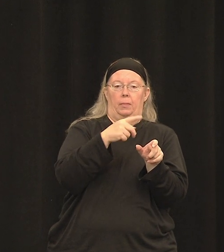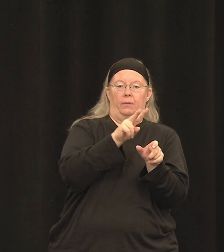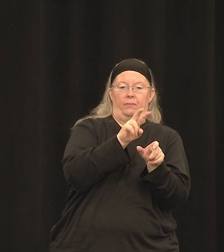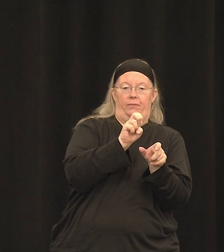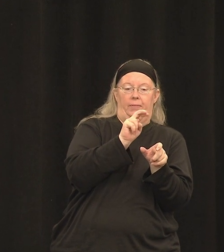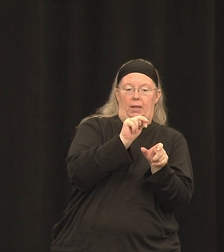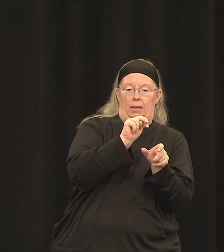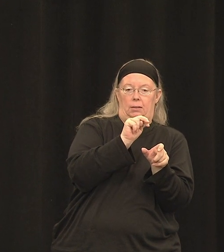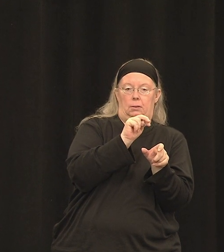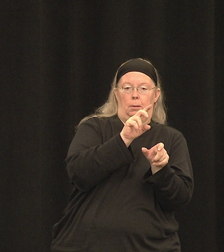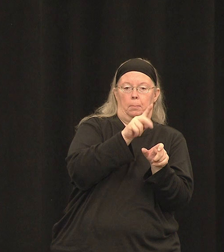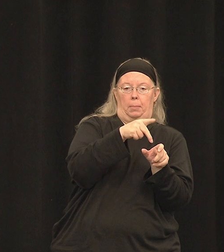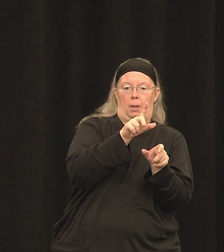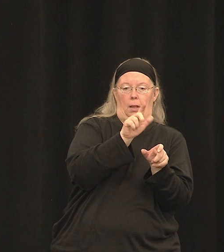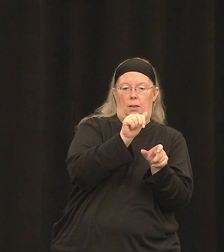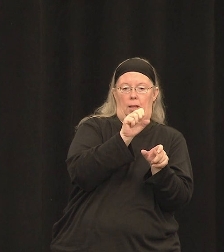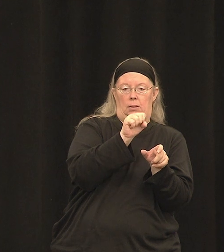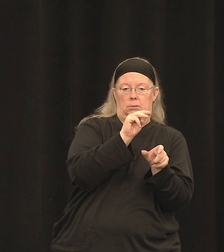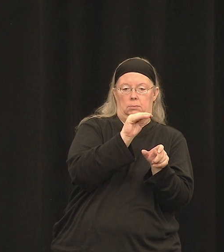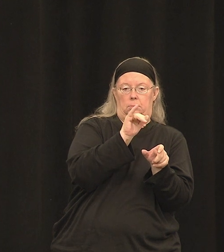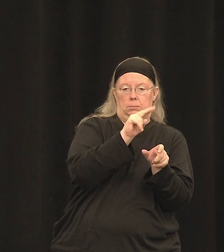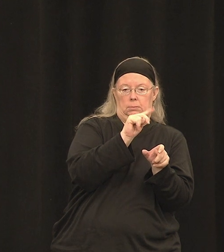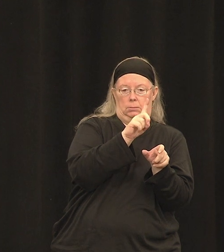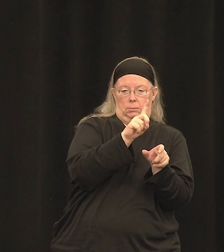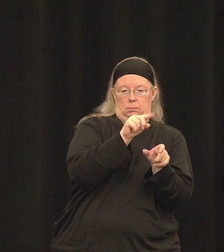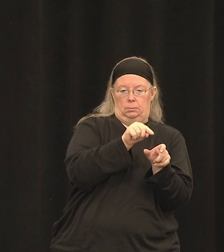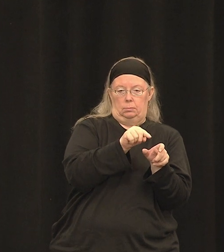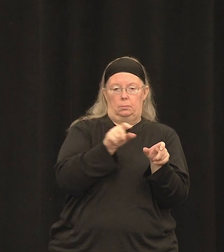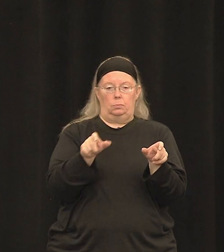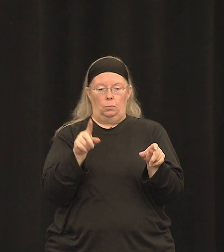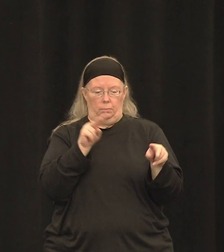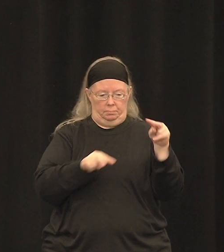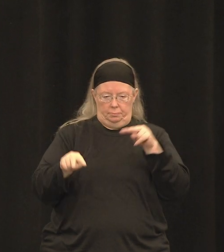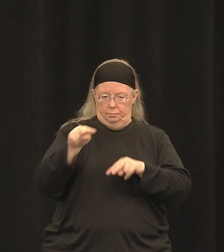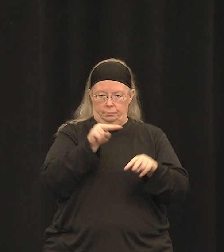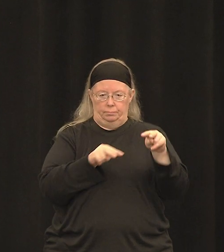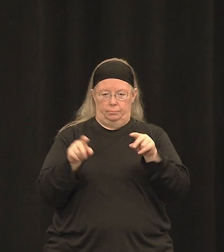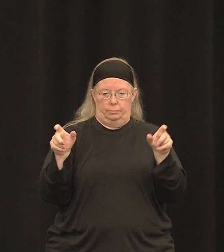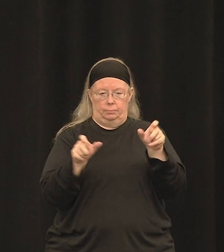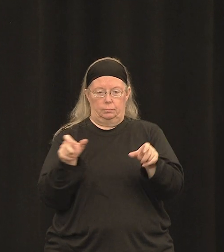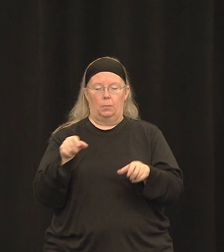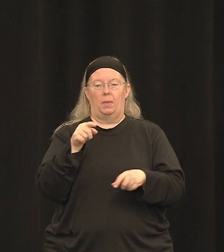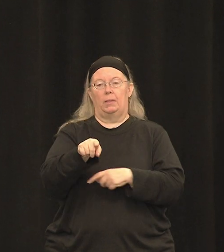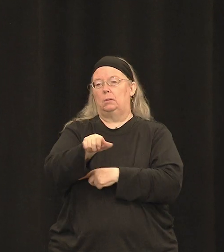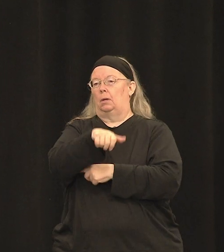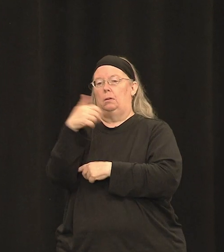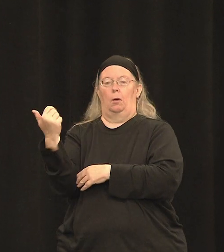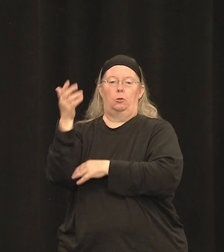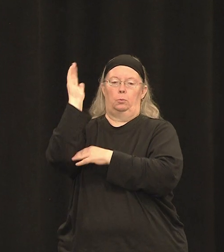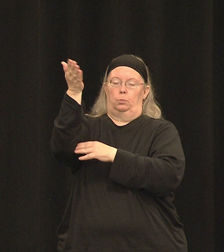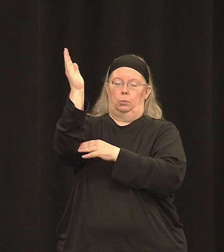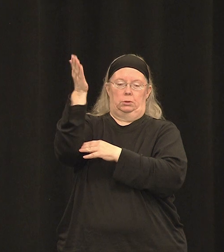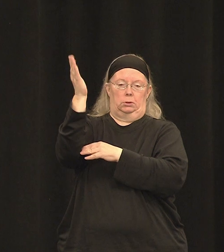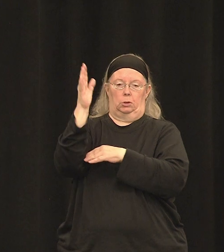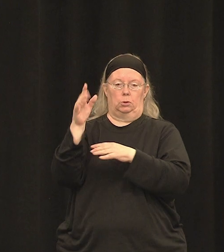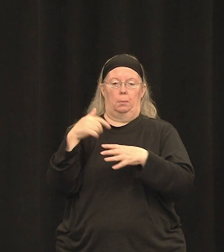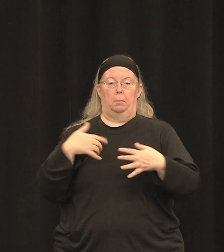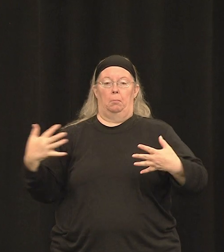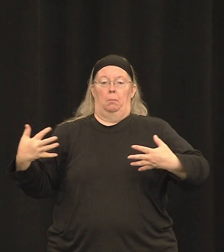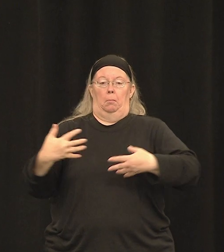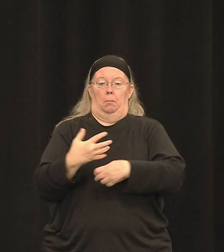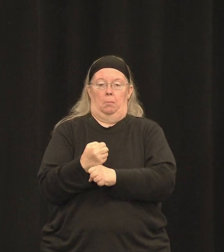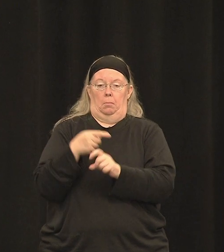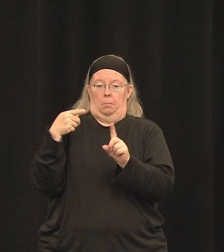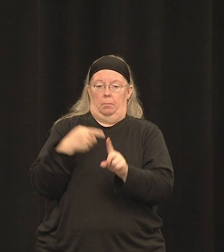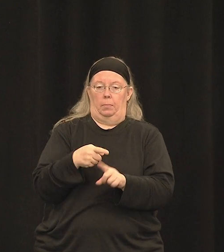best. Again, I'll leave the promoters to another presentation, but for simplicity, imagine that the vector plasmid is like the